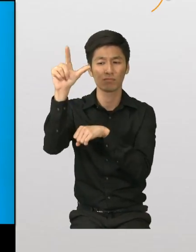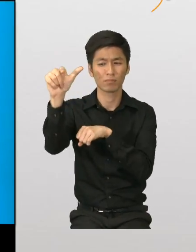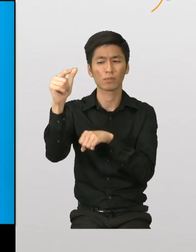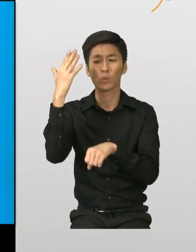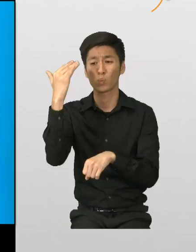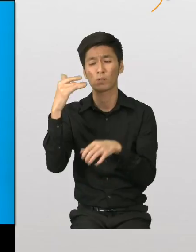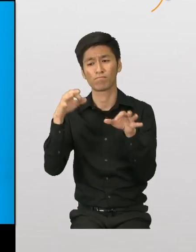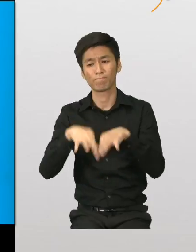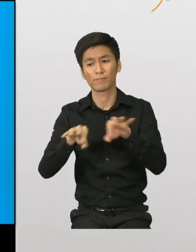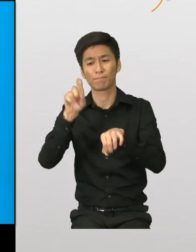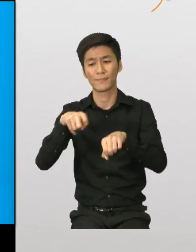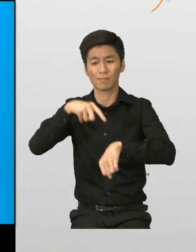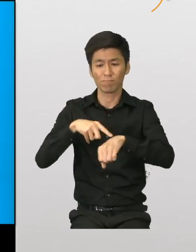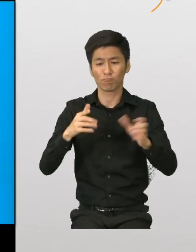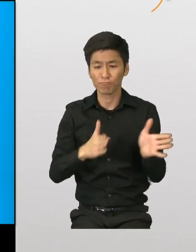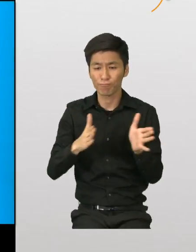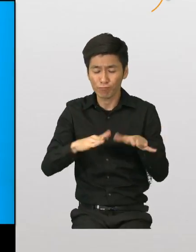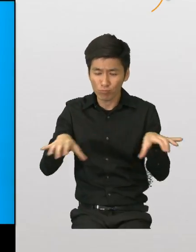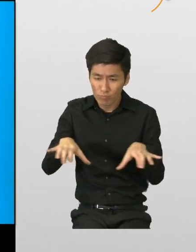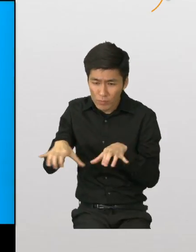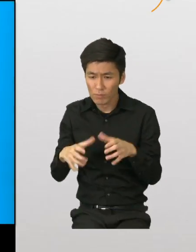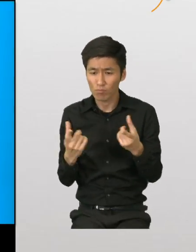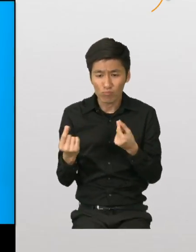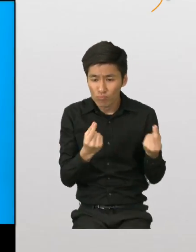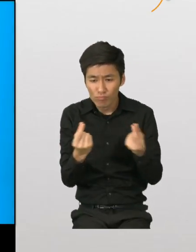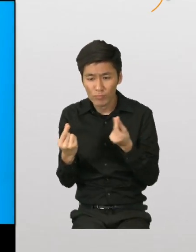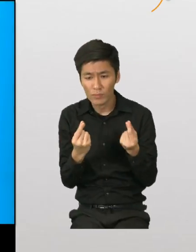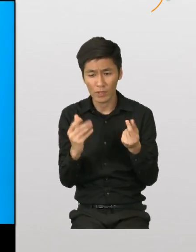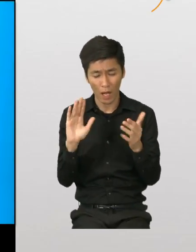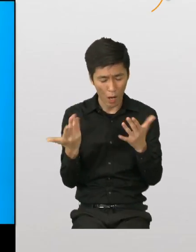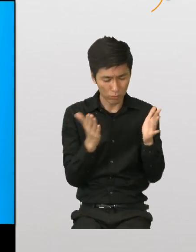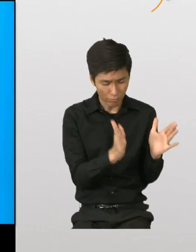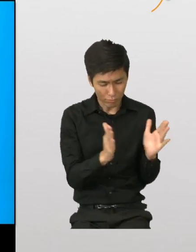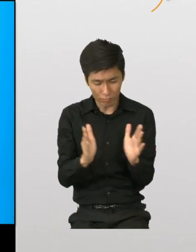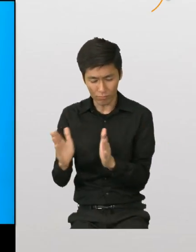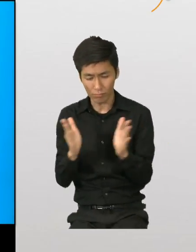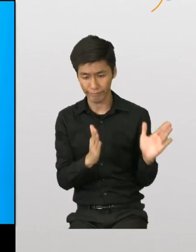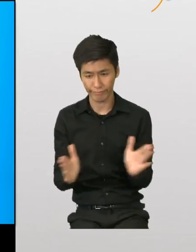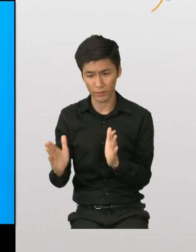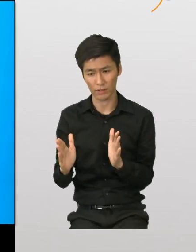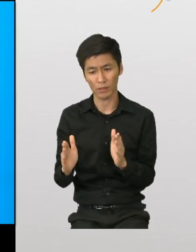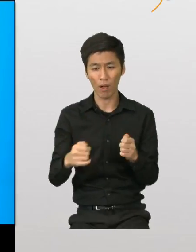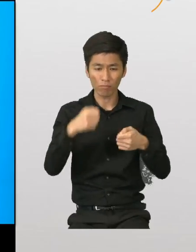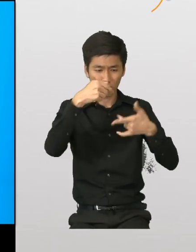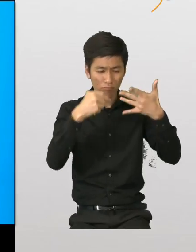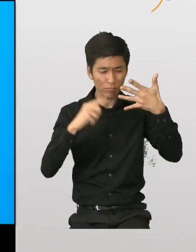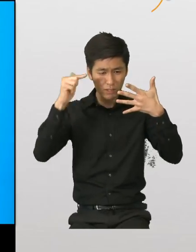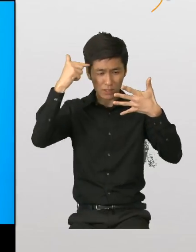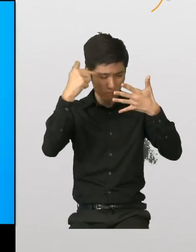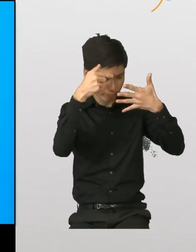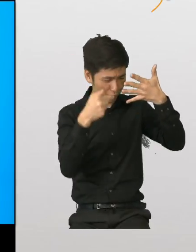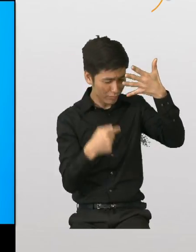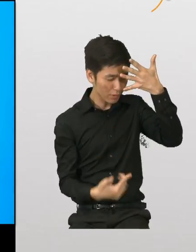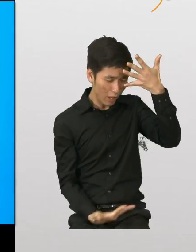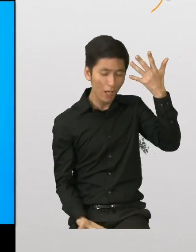out how to choose the precincts, how to pace the redevelopments out, the specific terms of the government's offer, and